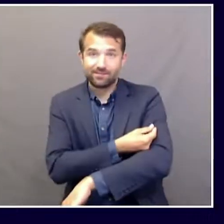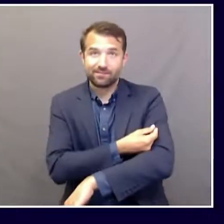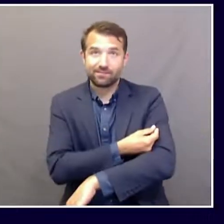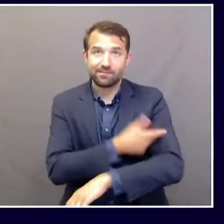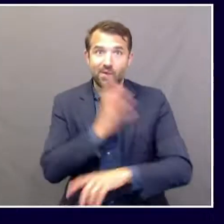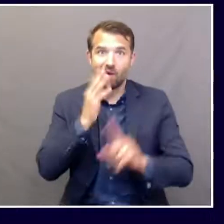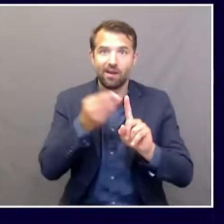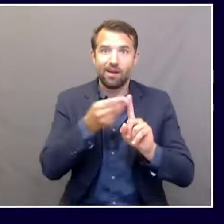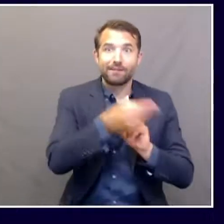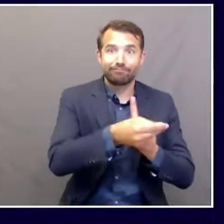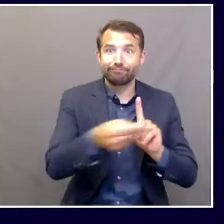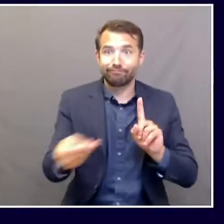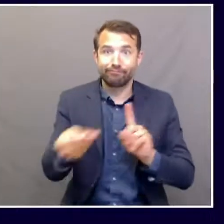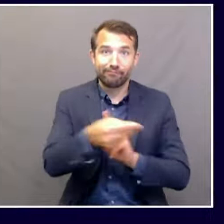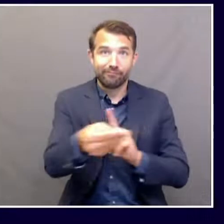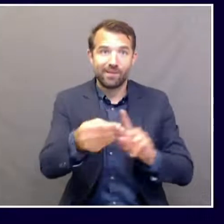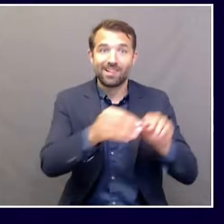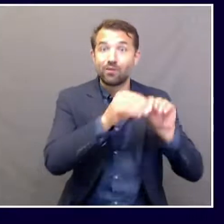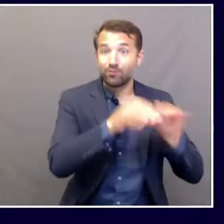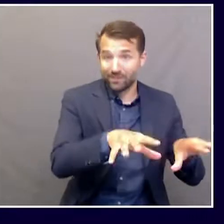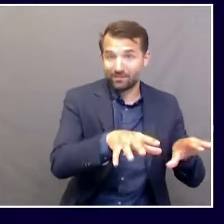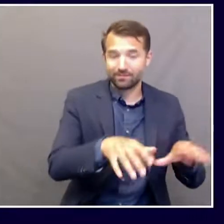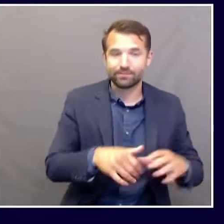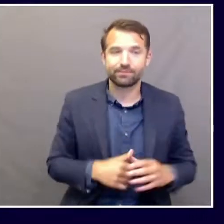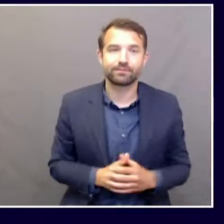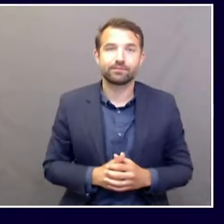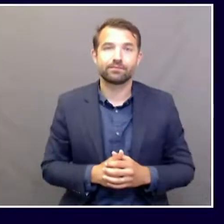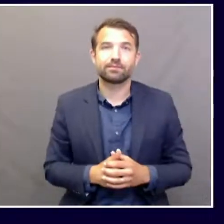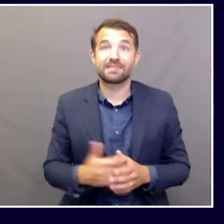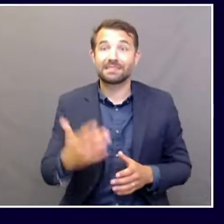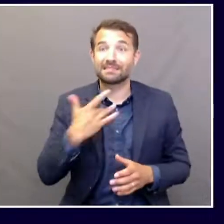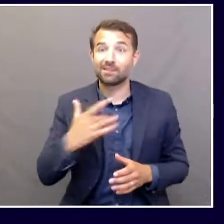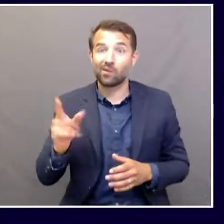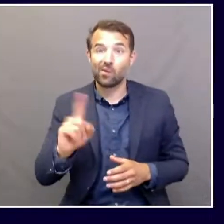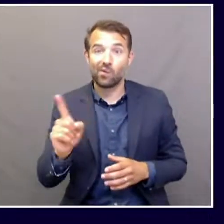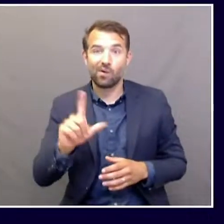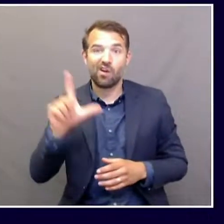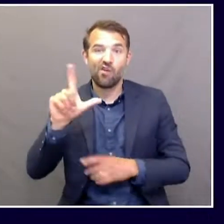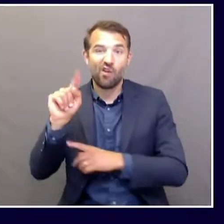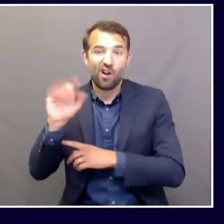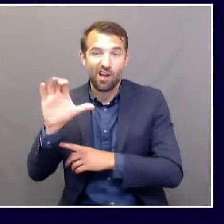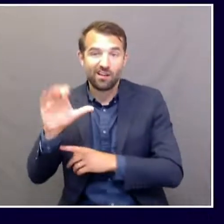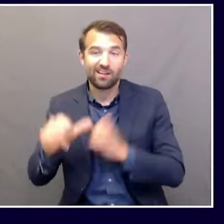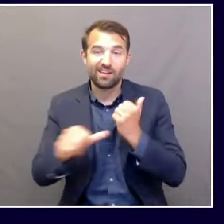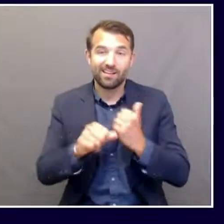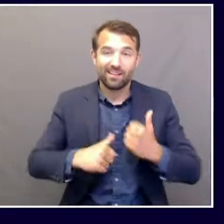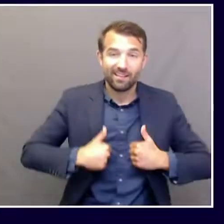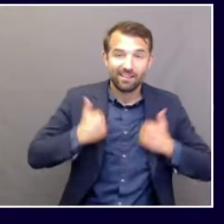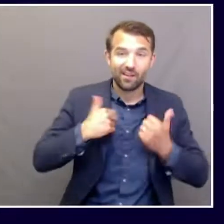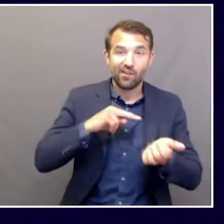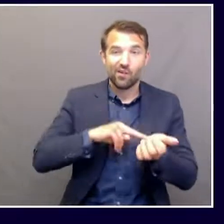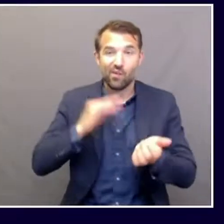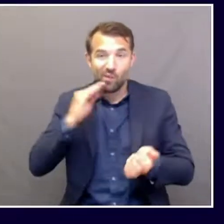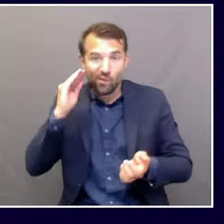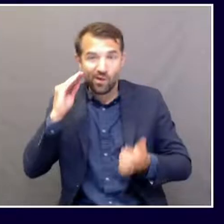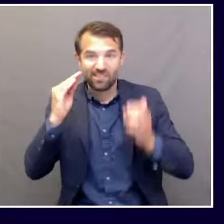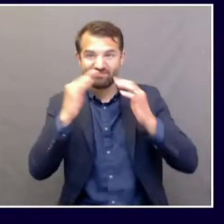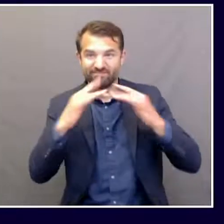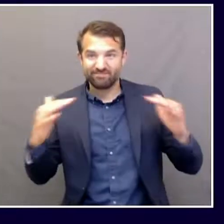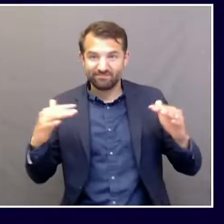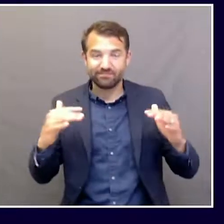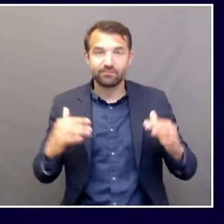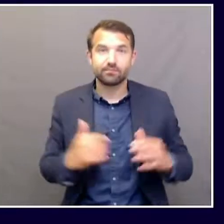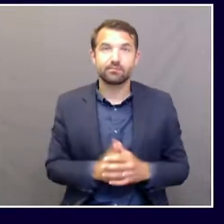That could be where folks are more vulnerable, like long-term care, where they are huddled together, like perhaps in a shelter for those